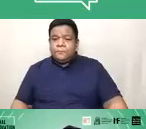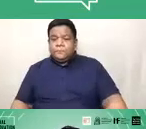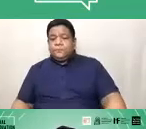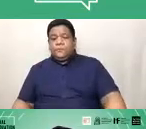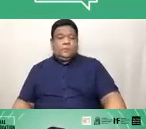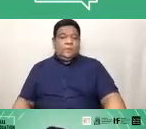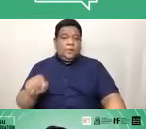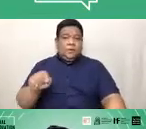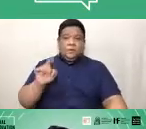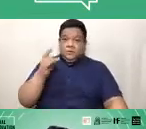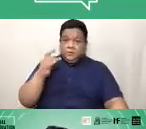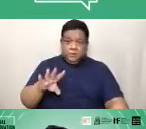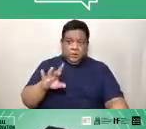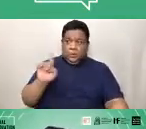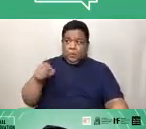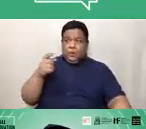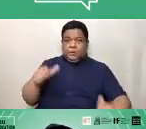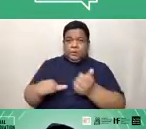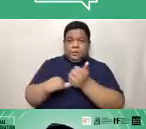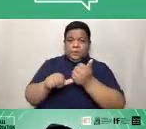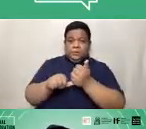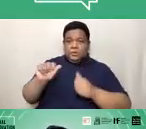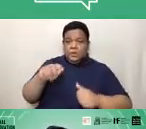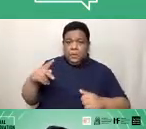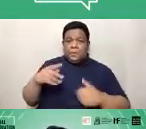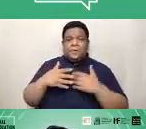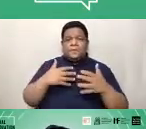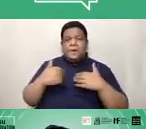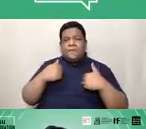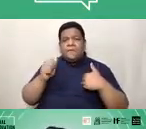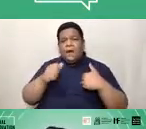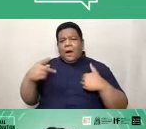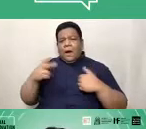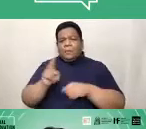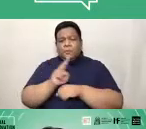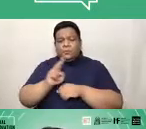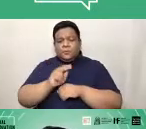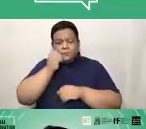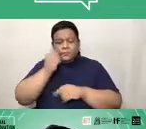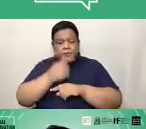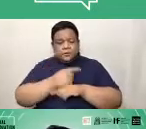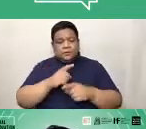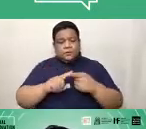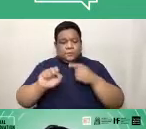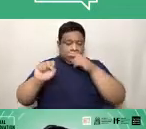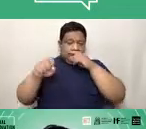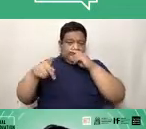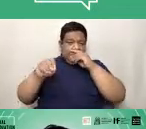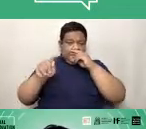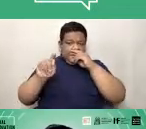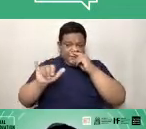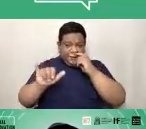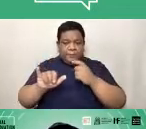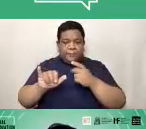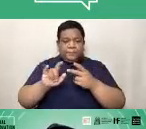apply just to those typical assistance app, even certain apps that we use every day, such as Spotify, for example, the way